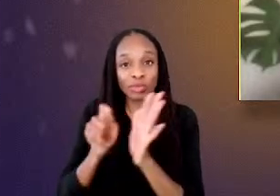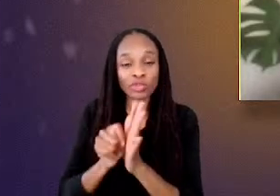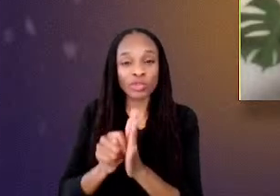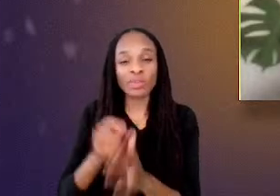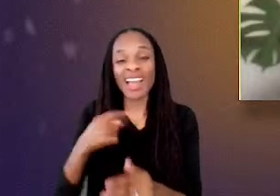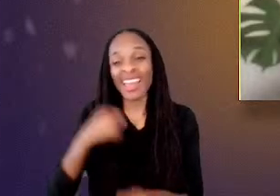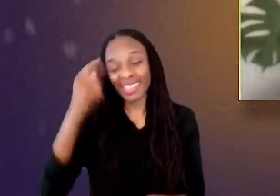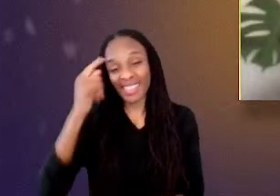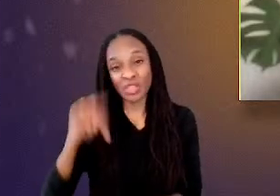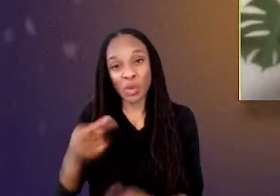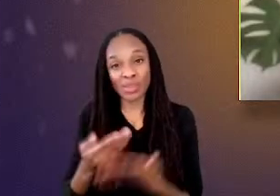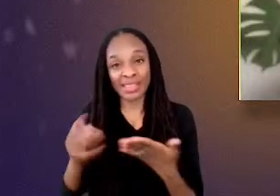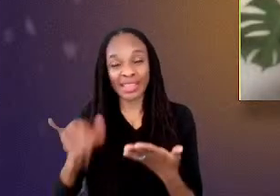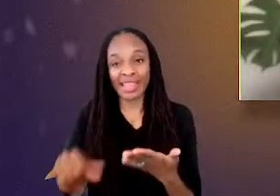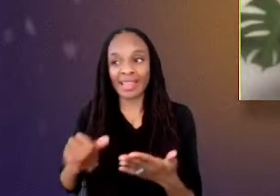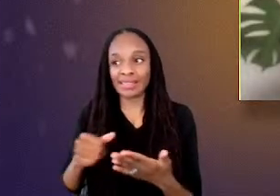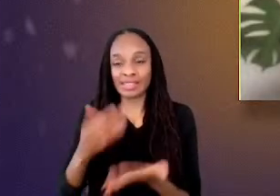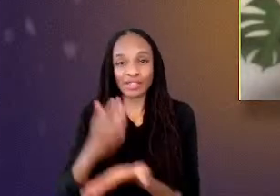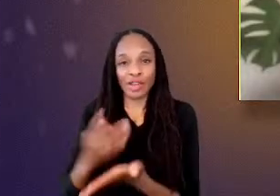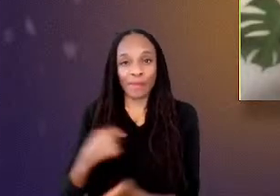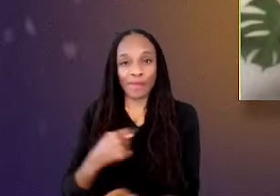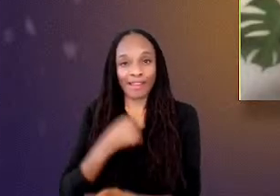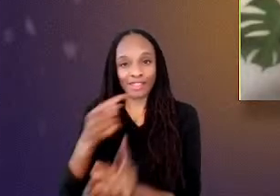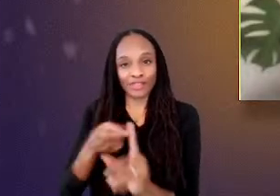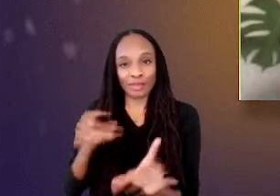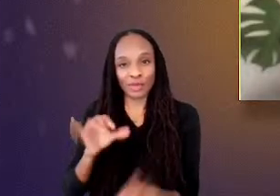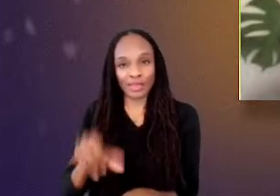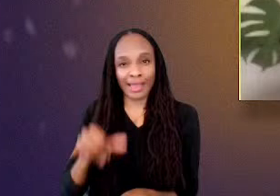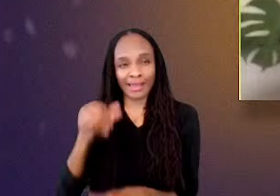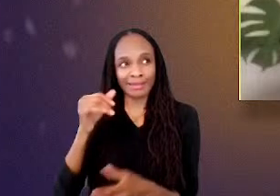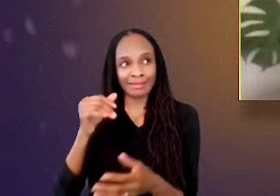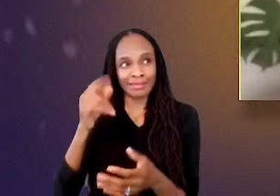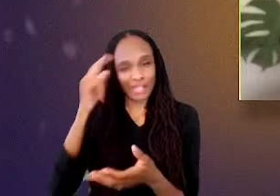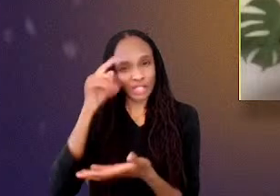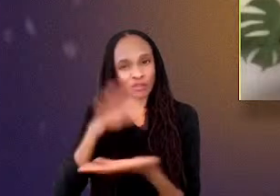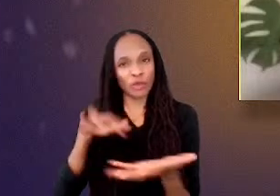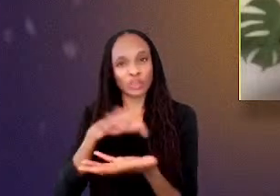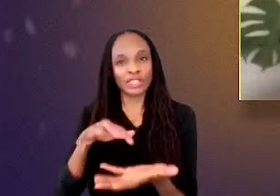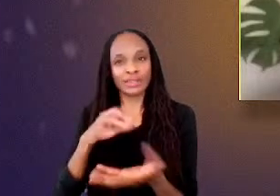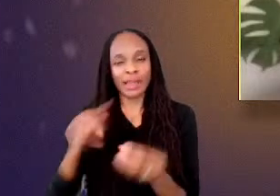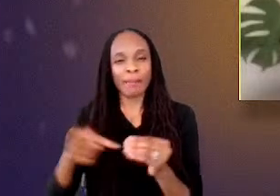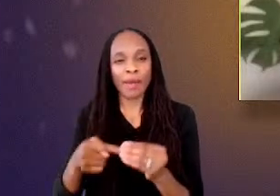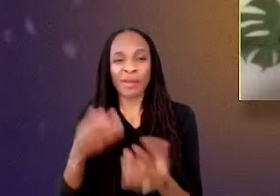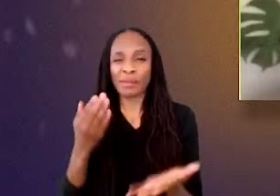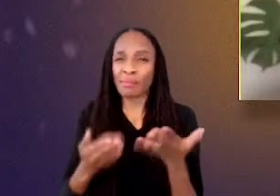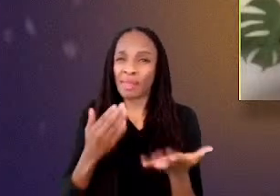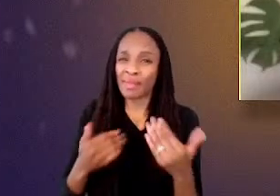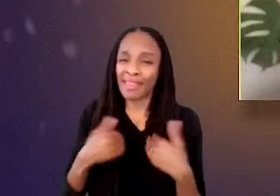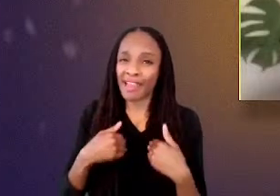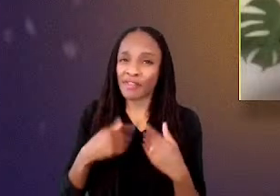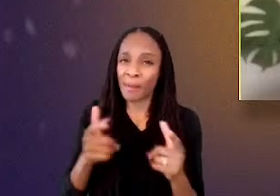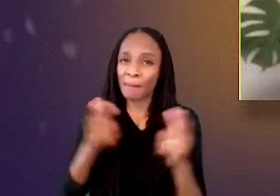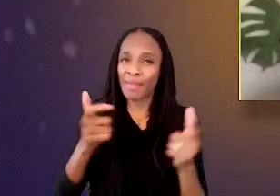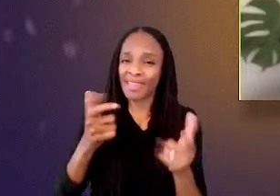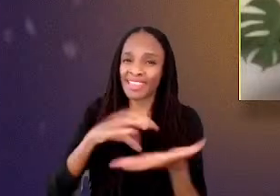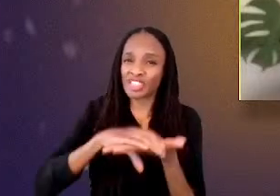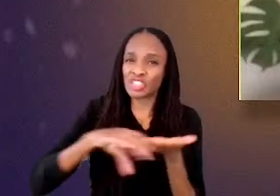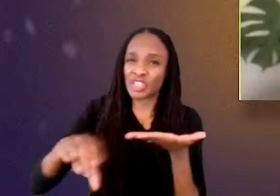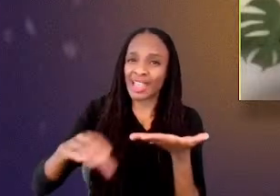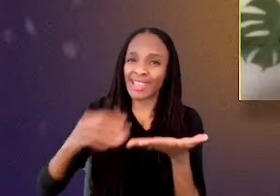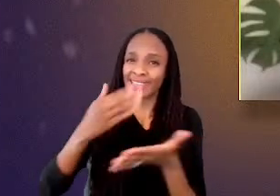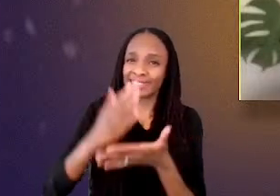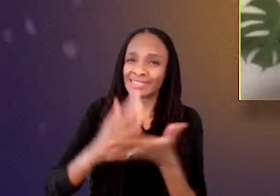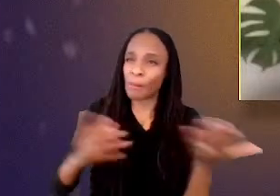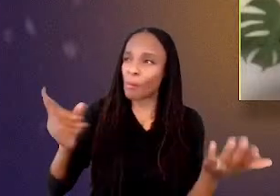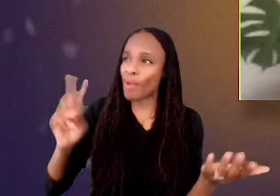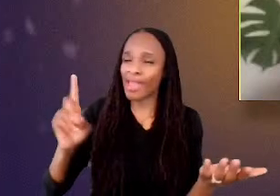lot of us from doing it is a confusion about like maybe that there's a big check somewhere and that somehow